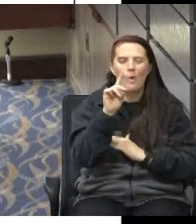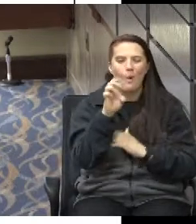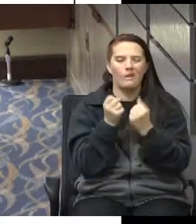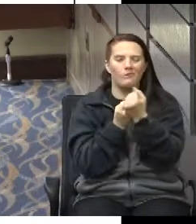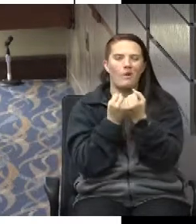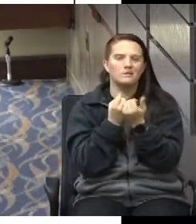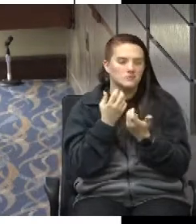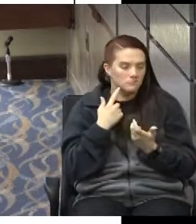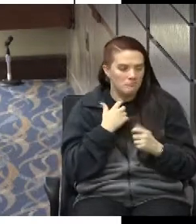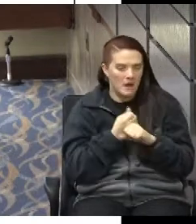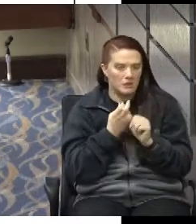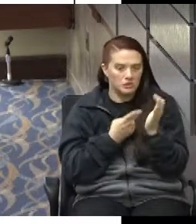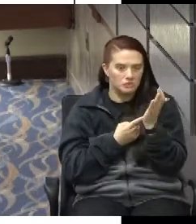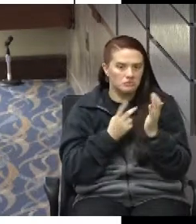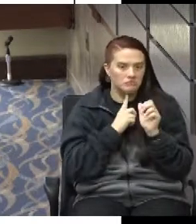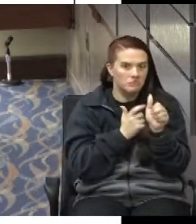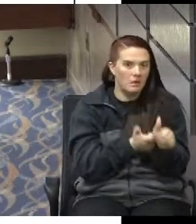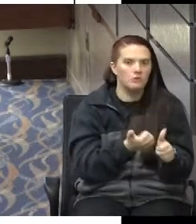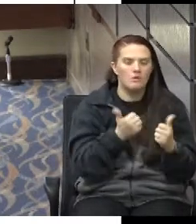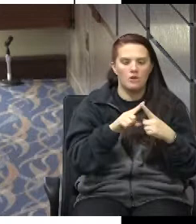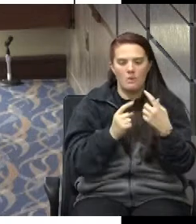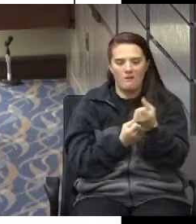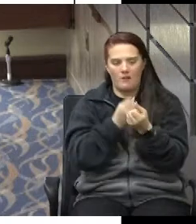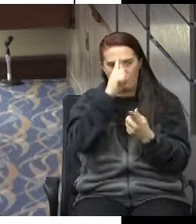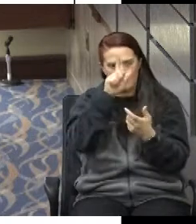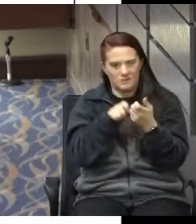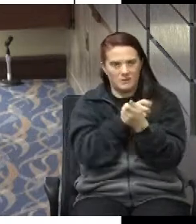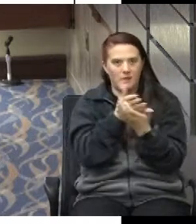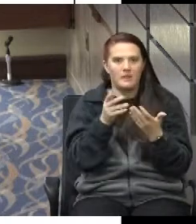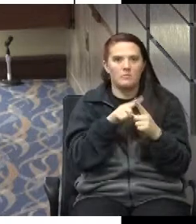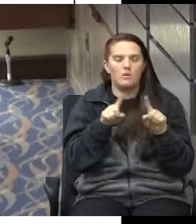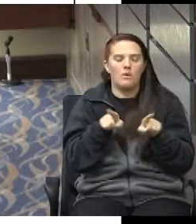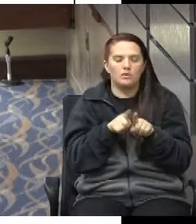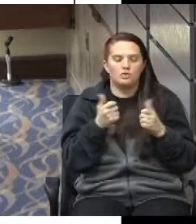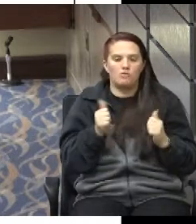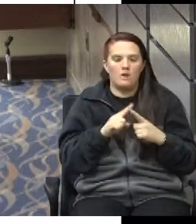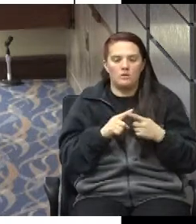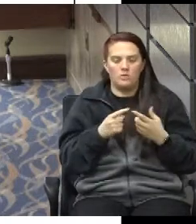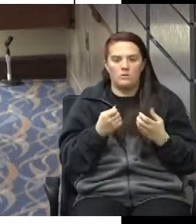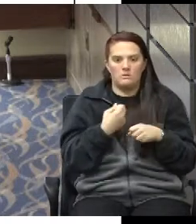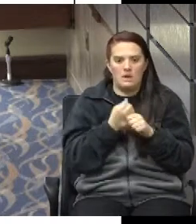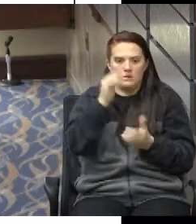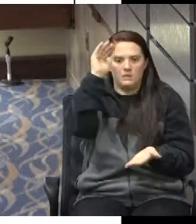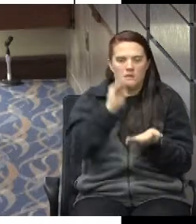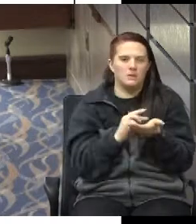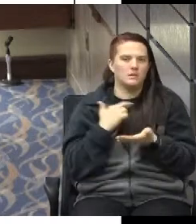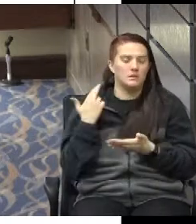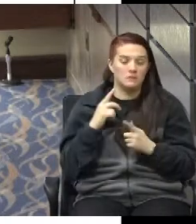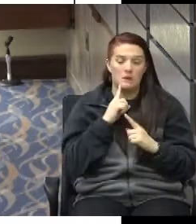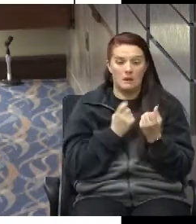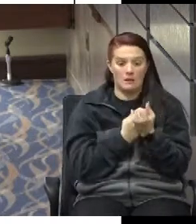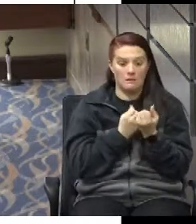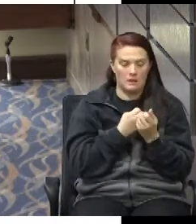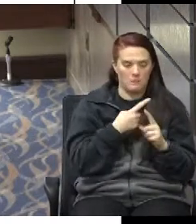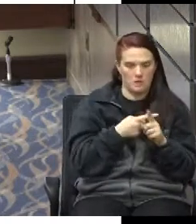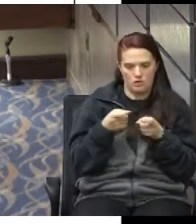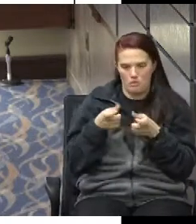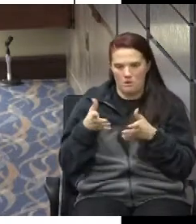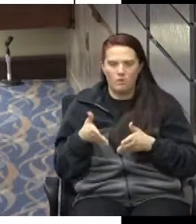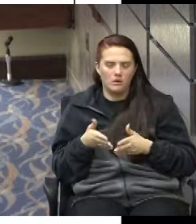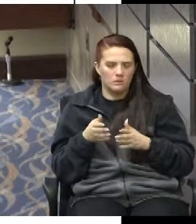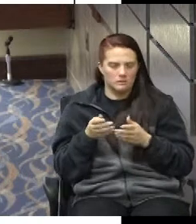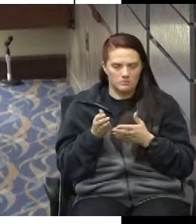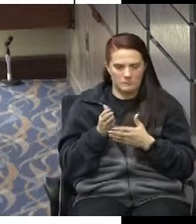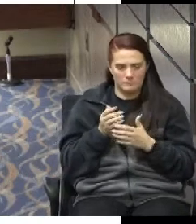you see in planning development, right? They're trying to advocate for certain things, but they're also trying to mitigate risk. So being an advocate and a regulator, sometimes those